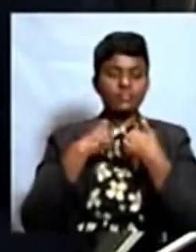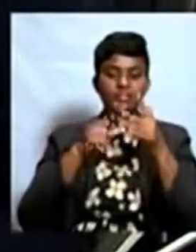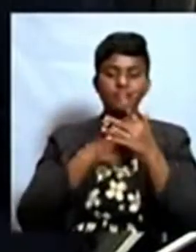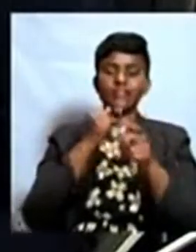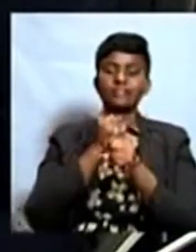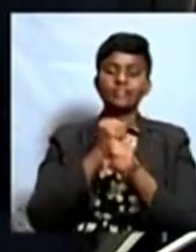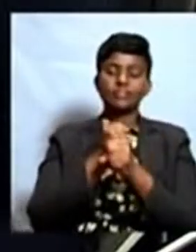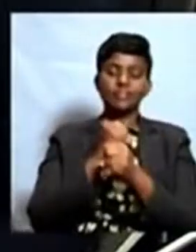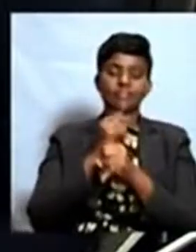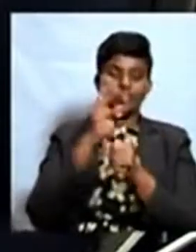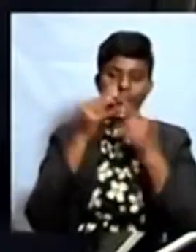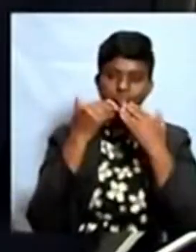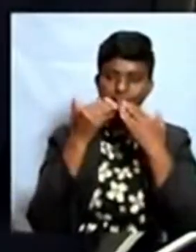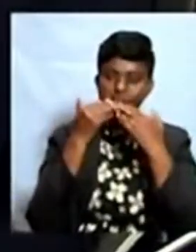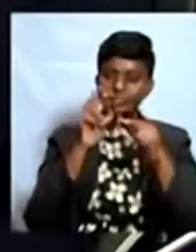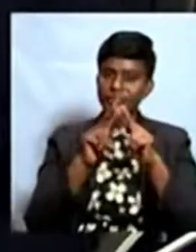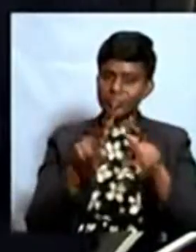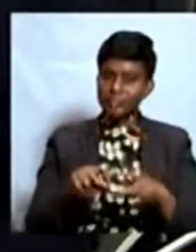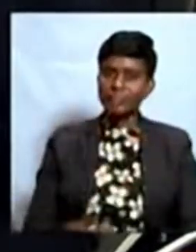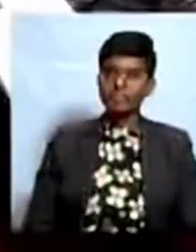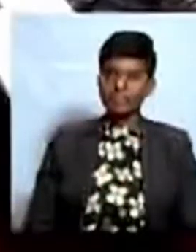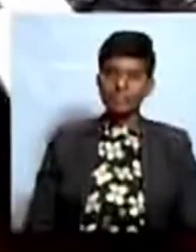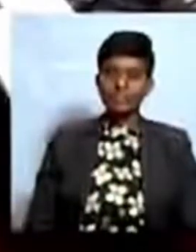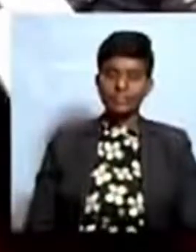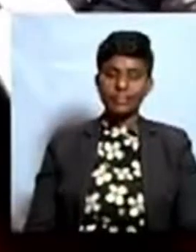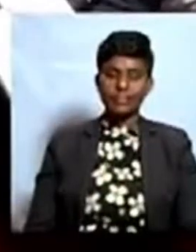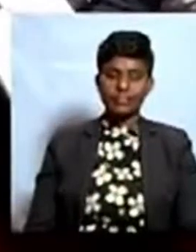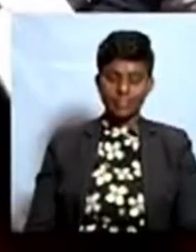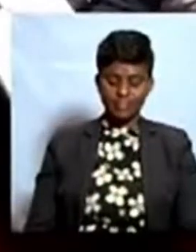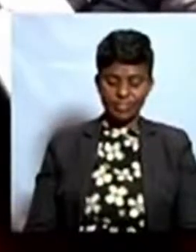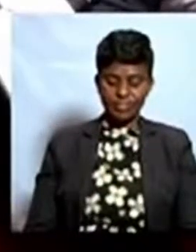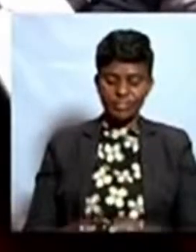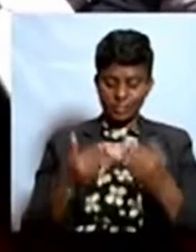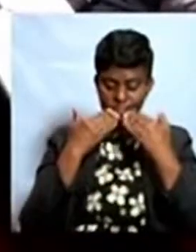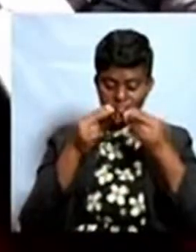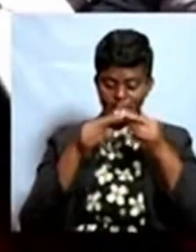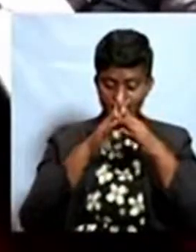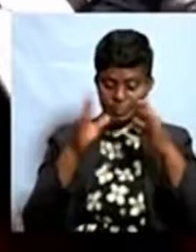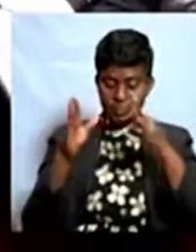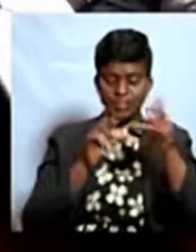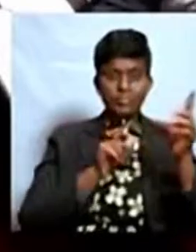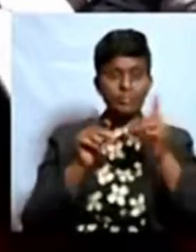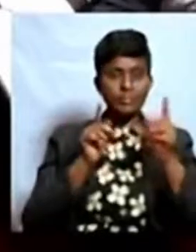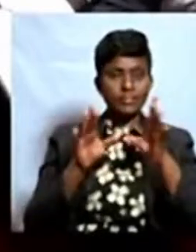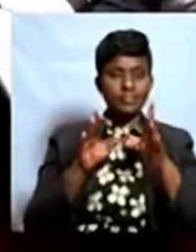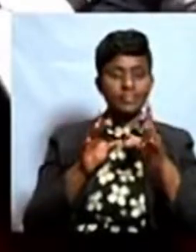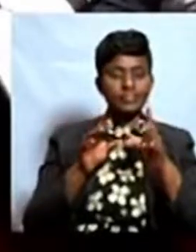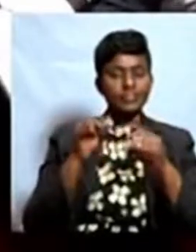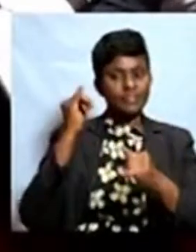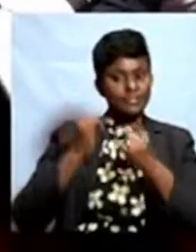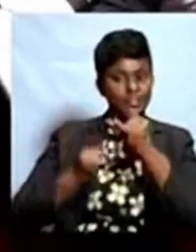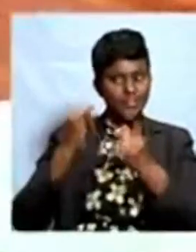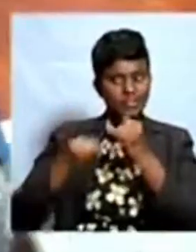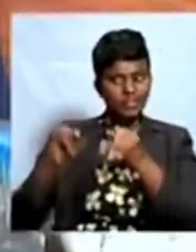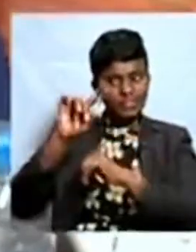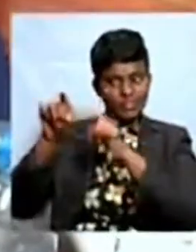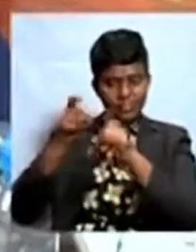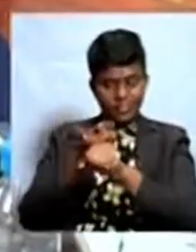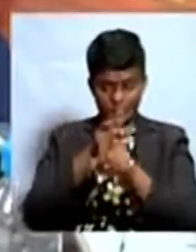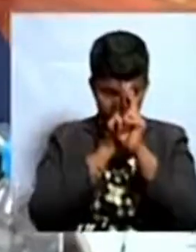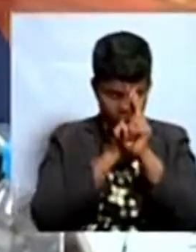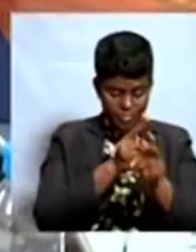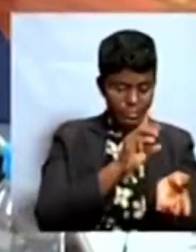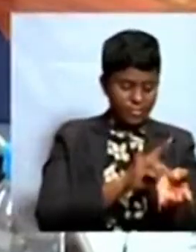operationalized. Thank you, Chair. Thank you so much, Director. We'll get the last question from Honorable